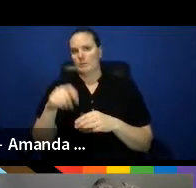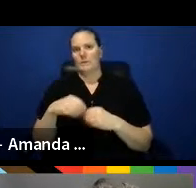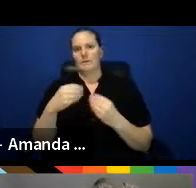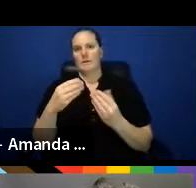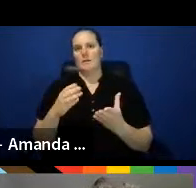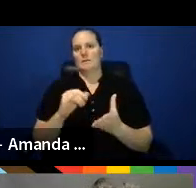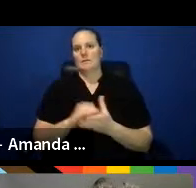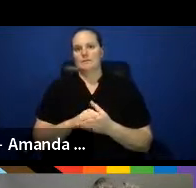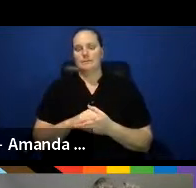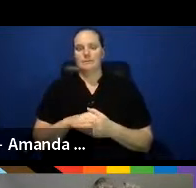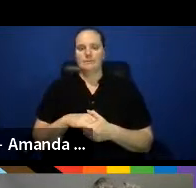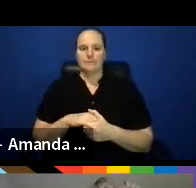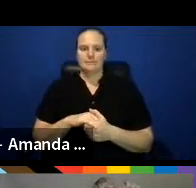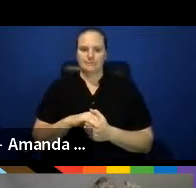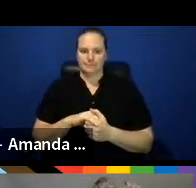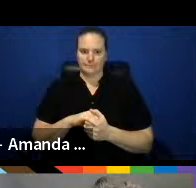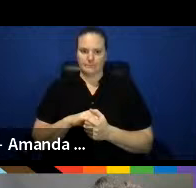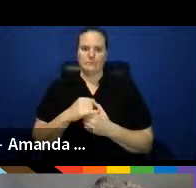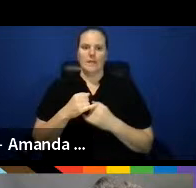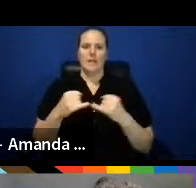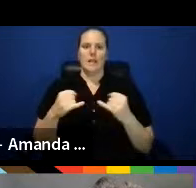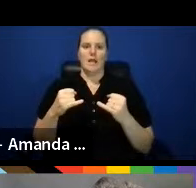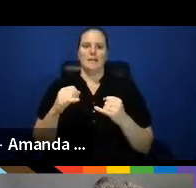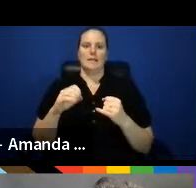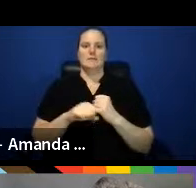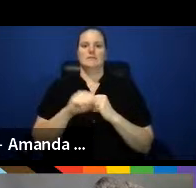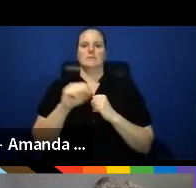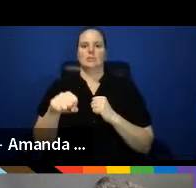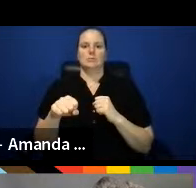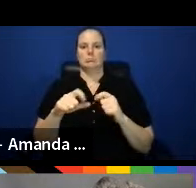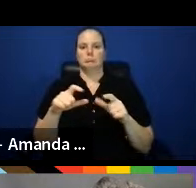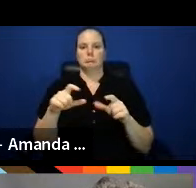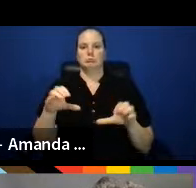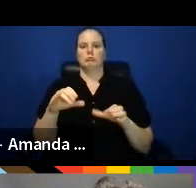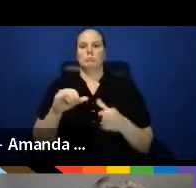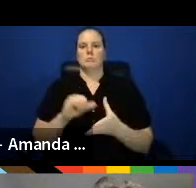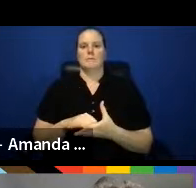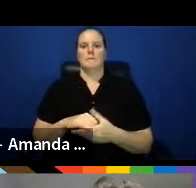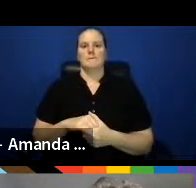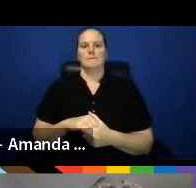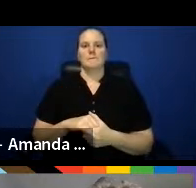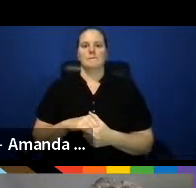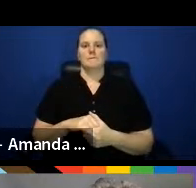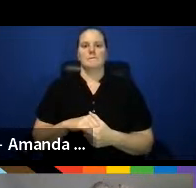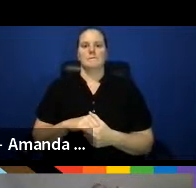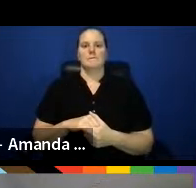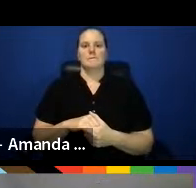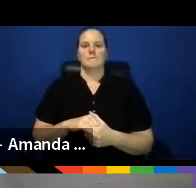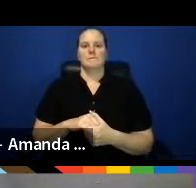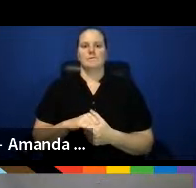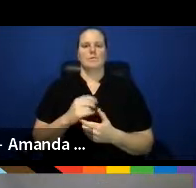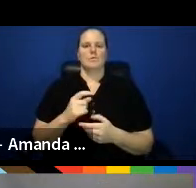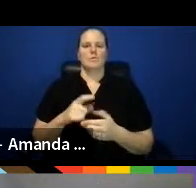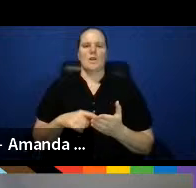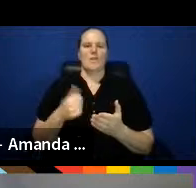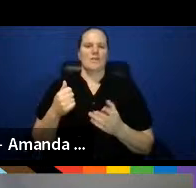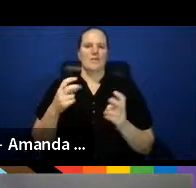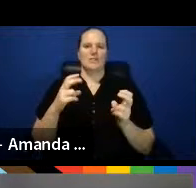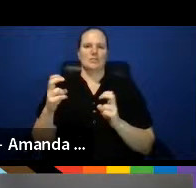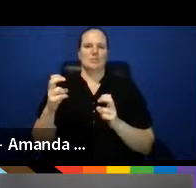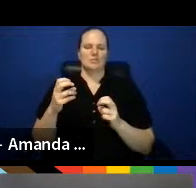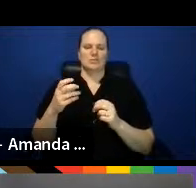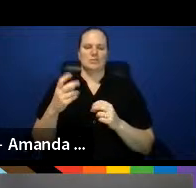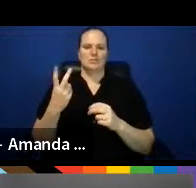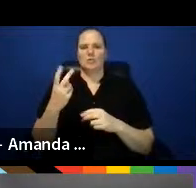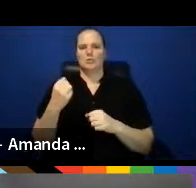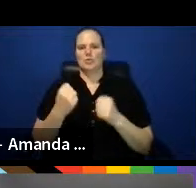line extension, and they do this type of stuff and they know what they're doing. So there are other choke points or whatever other issues, like if you go from a